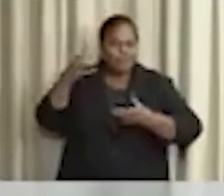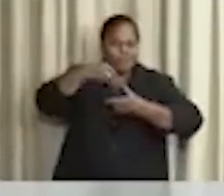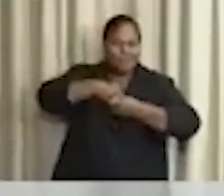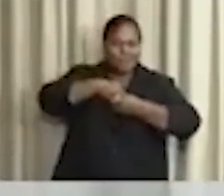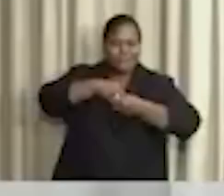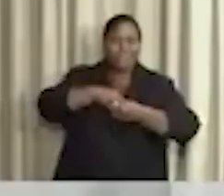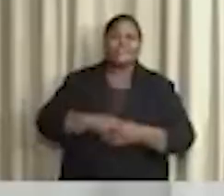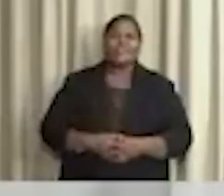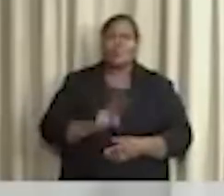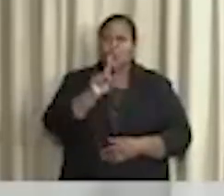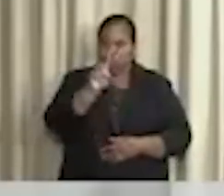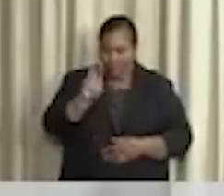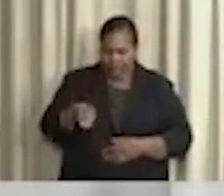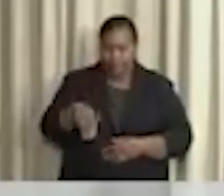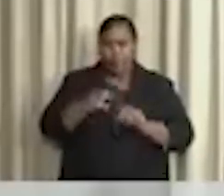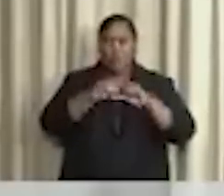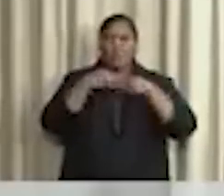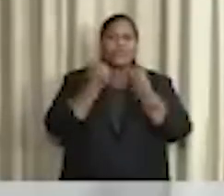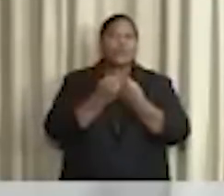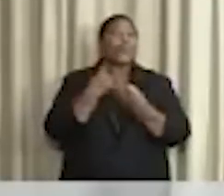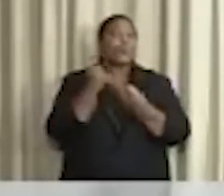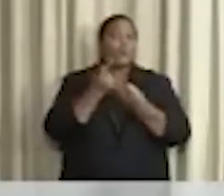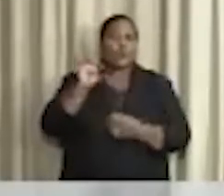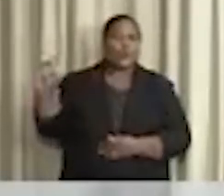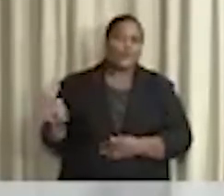one member organization, which is the European Union.